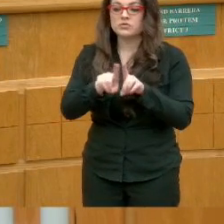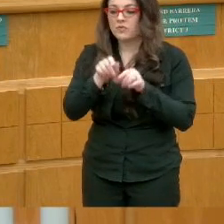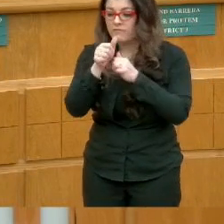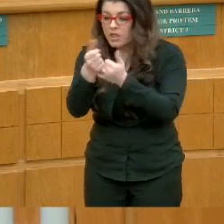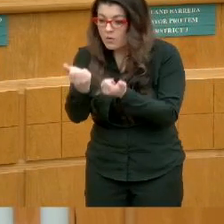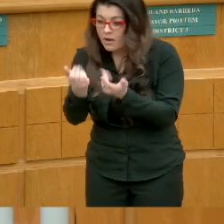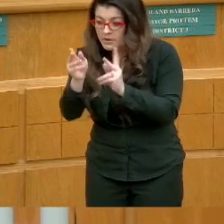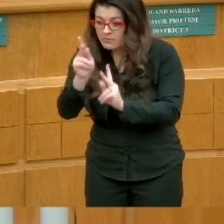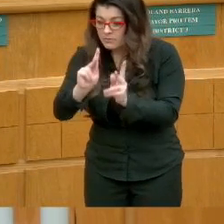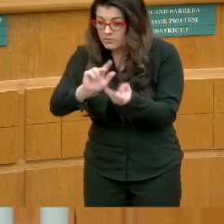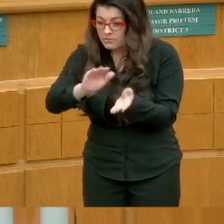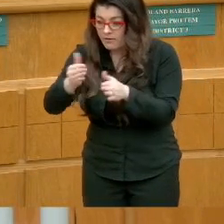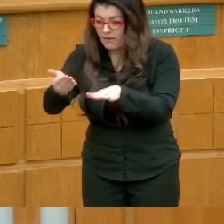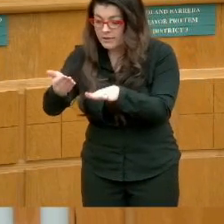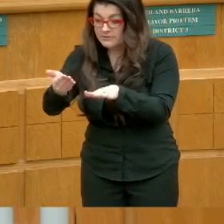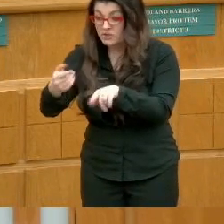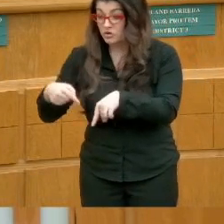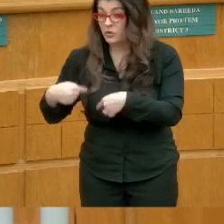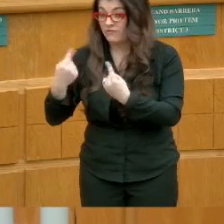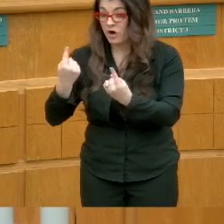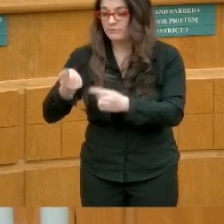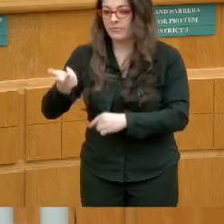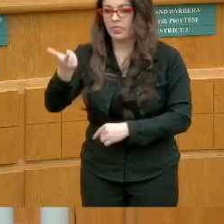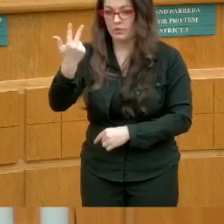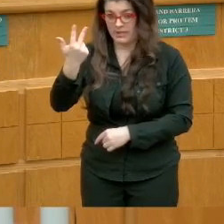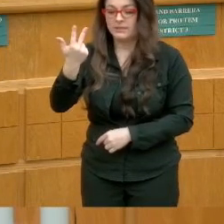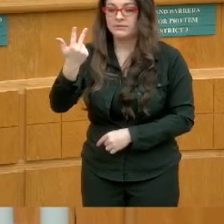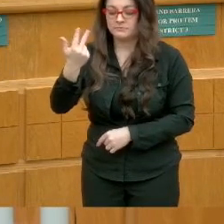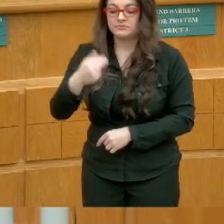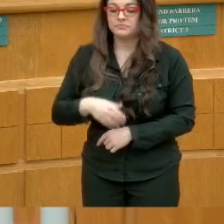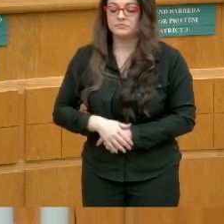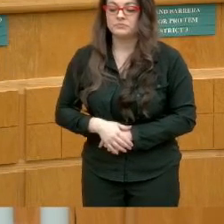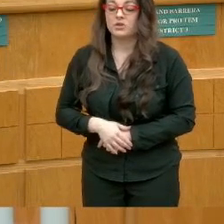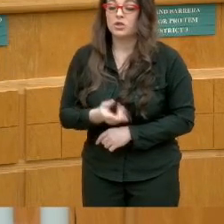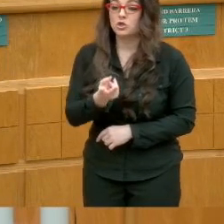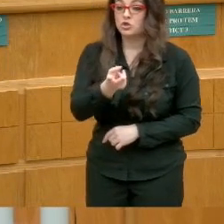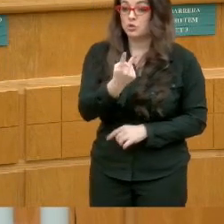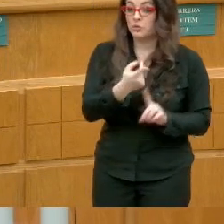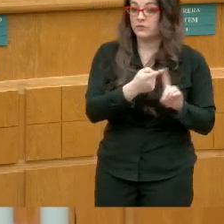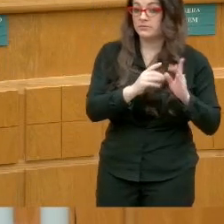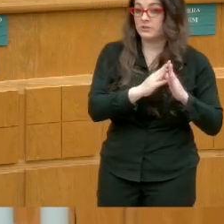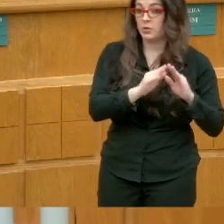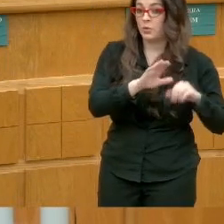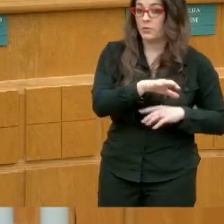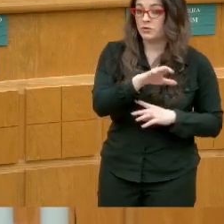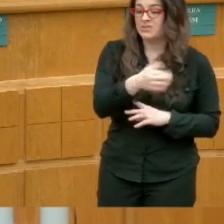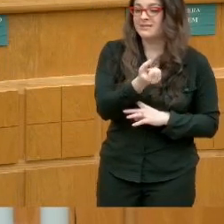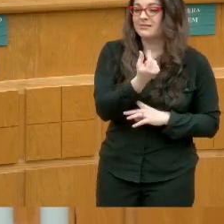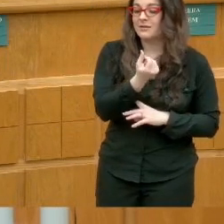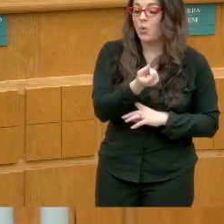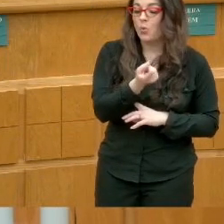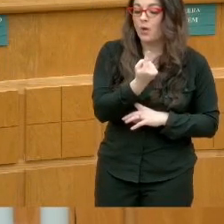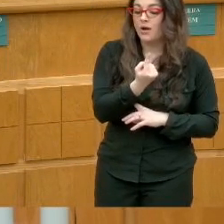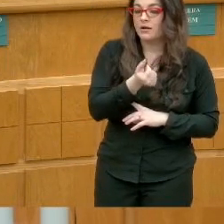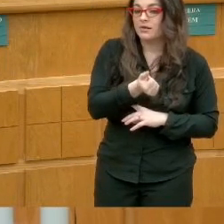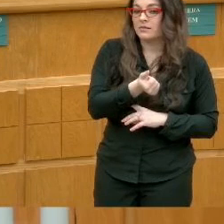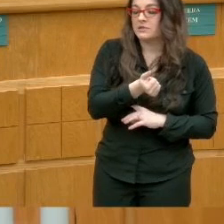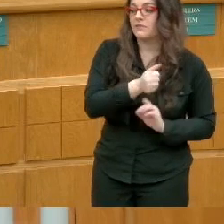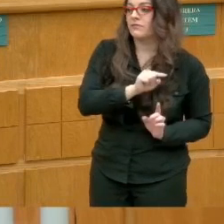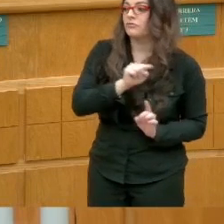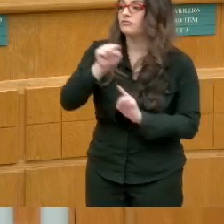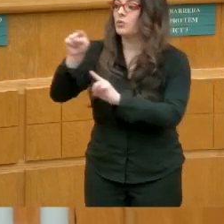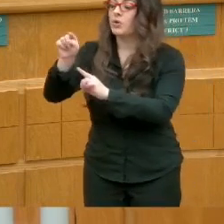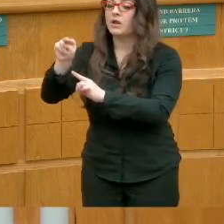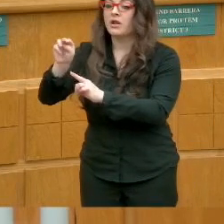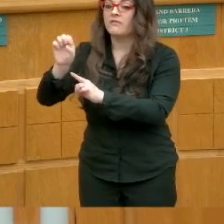deaths in Nueces County. 2 are Corpus Christians, although 1 was actually working for the past 2 months in Nevada,